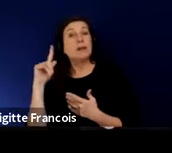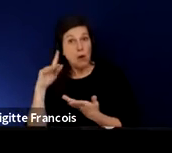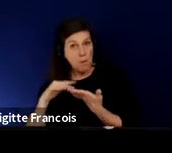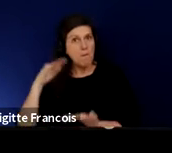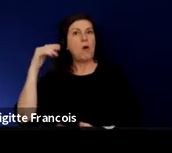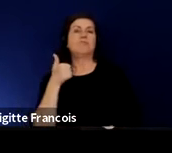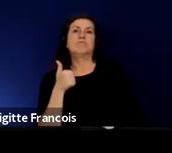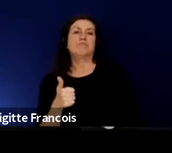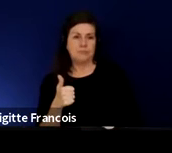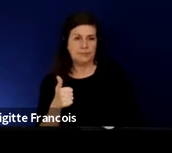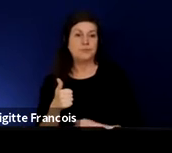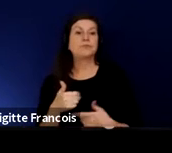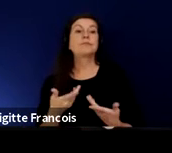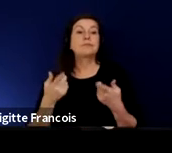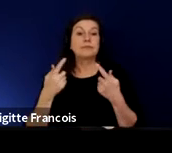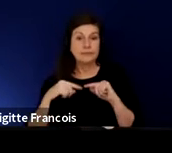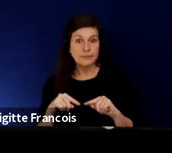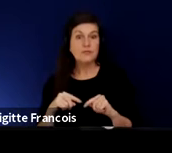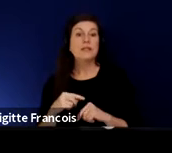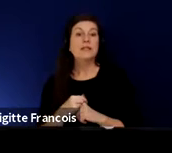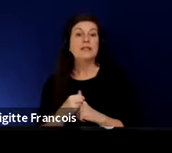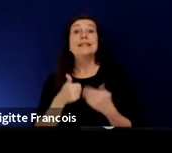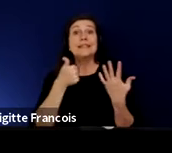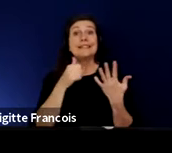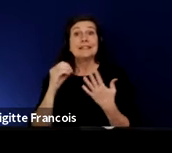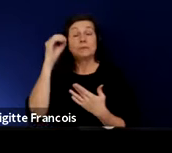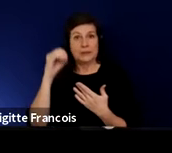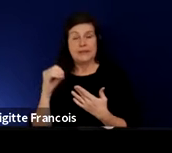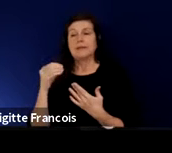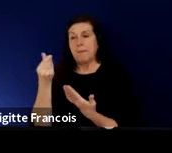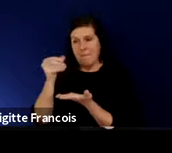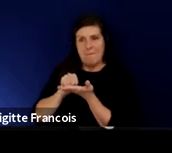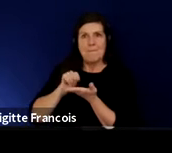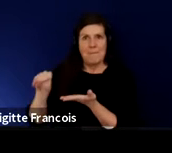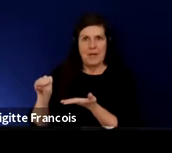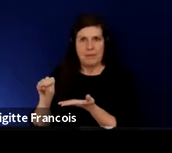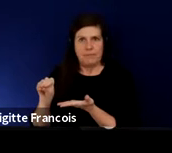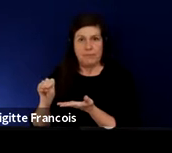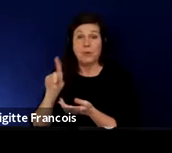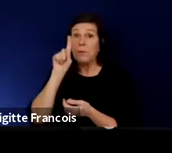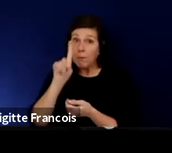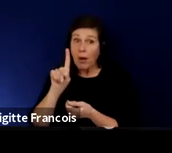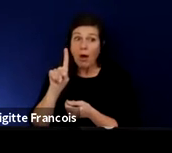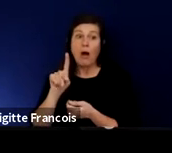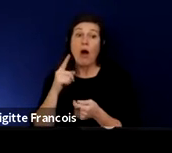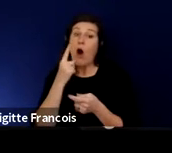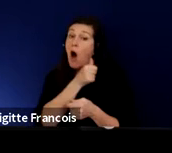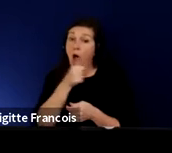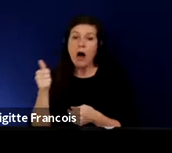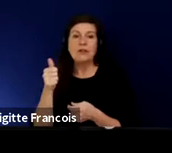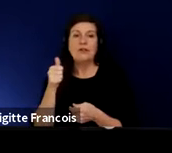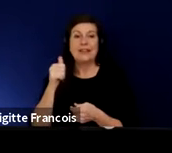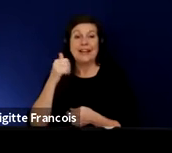compensation, which is also much more than I thought, but only 3% got real salary. So compensation could be